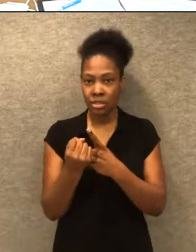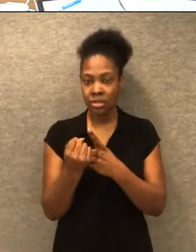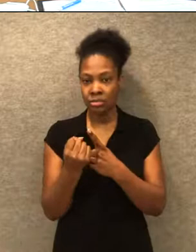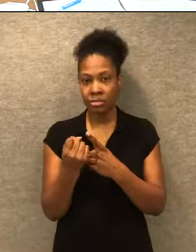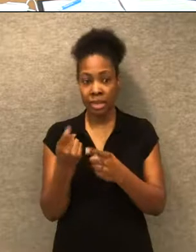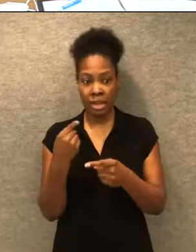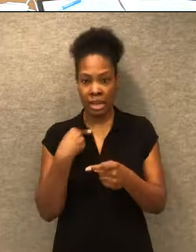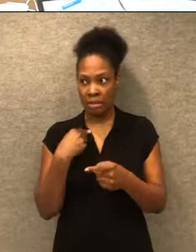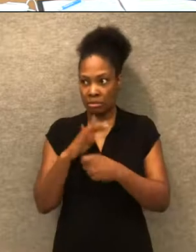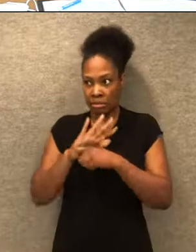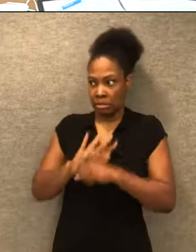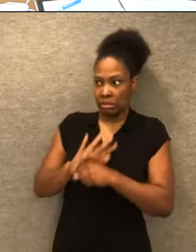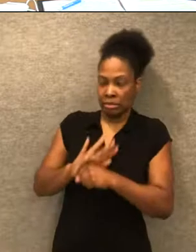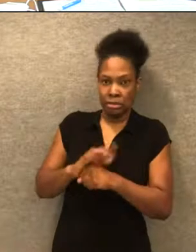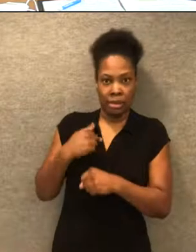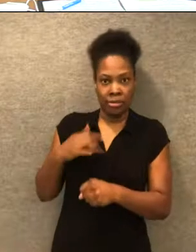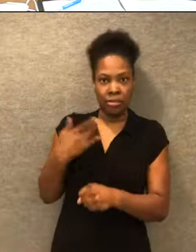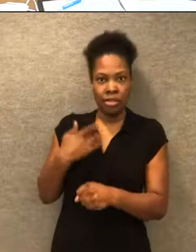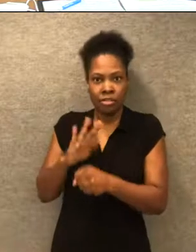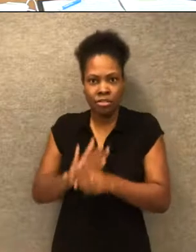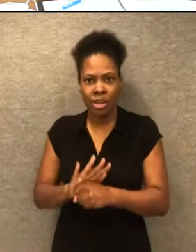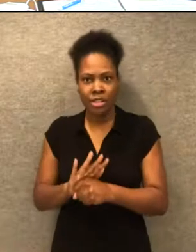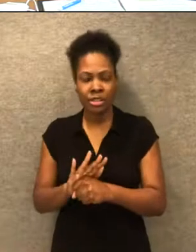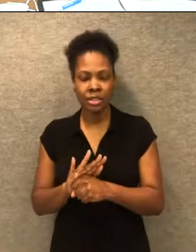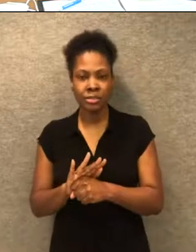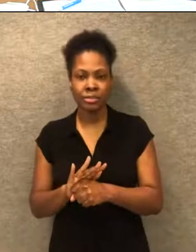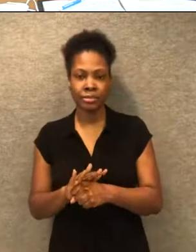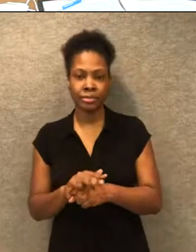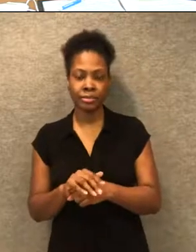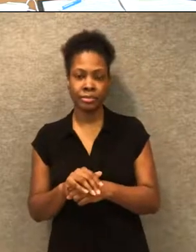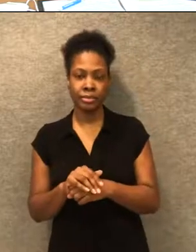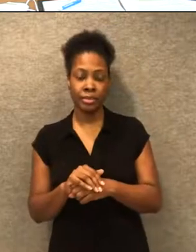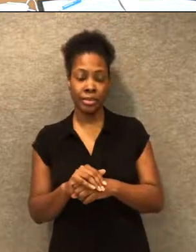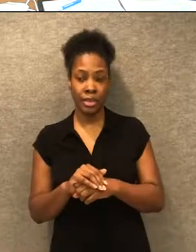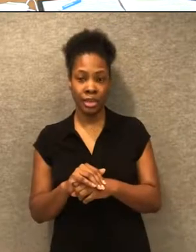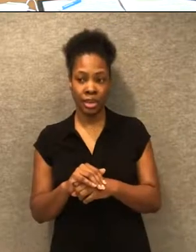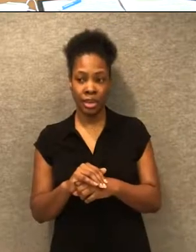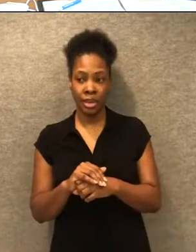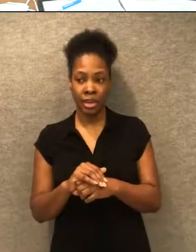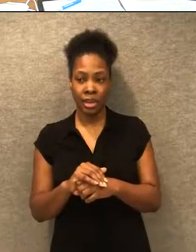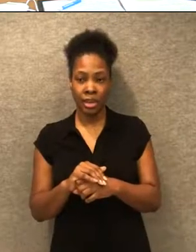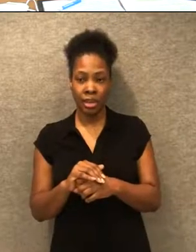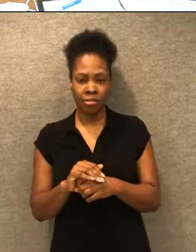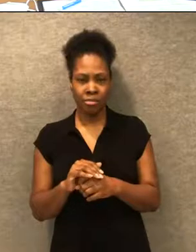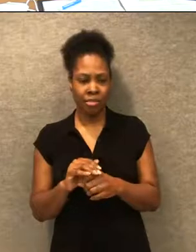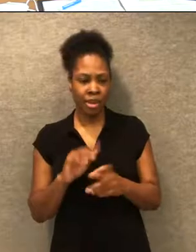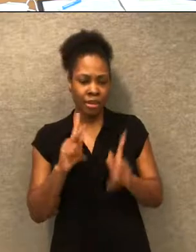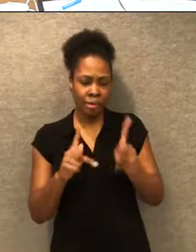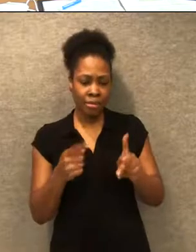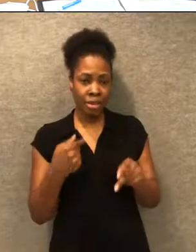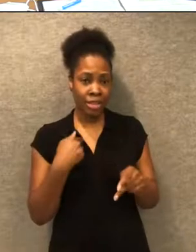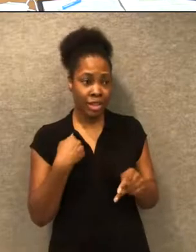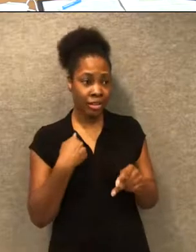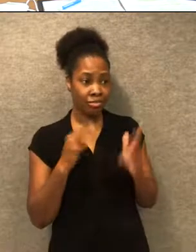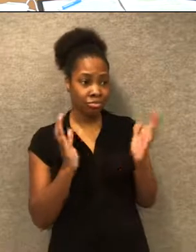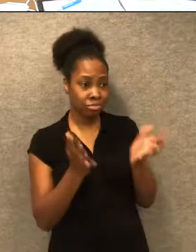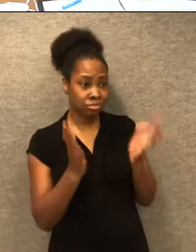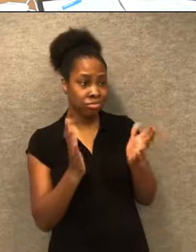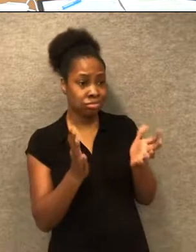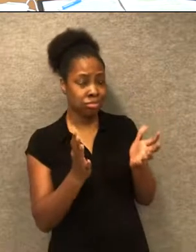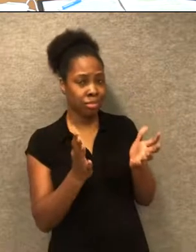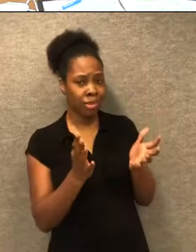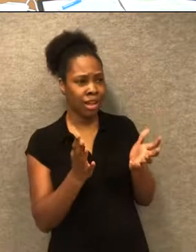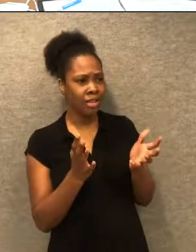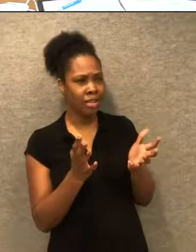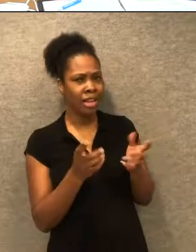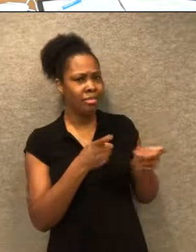I'm stressed out, right? And, I mean, we are... Most of the people that I'm talking to are dealing with some level of stress. I think